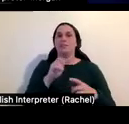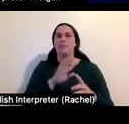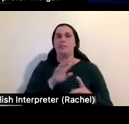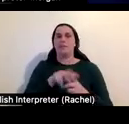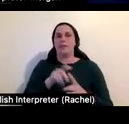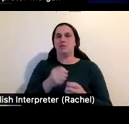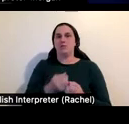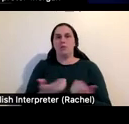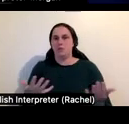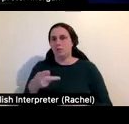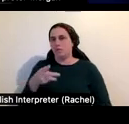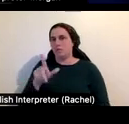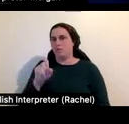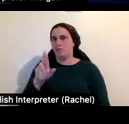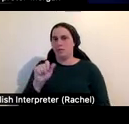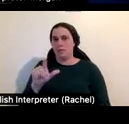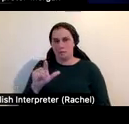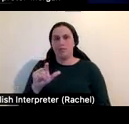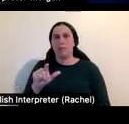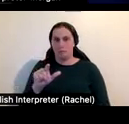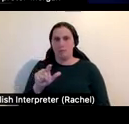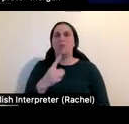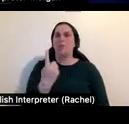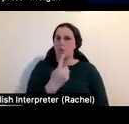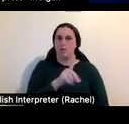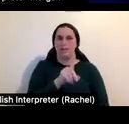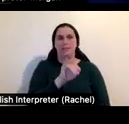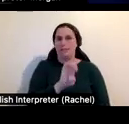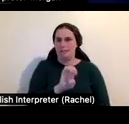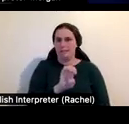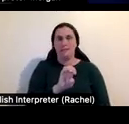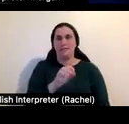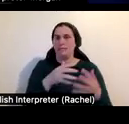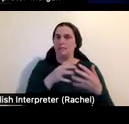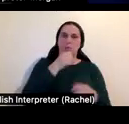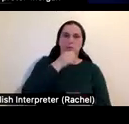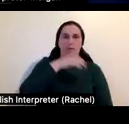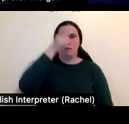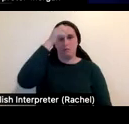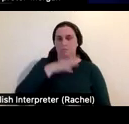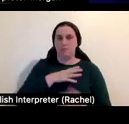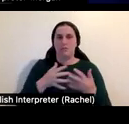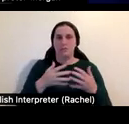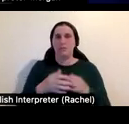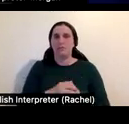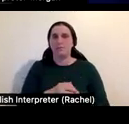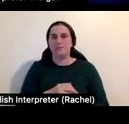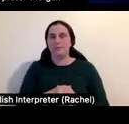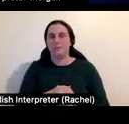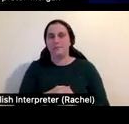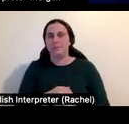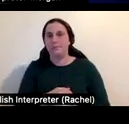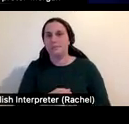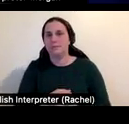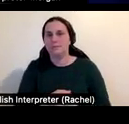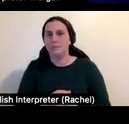Yes. Okay. Yeah. I saw the first one. Yeah. Sorry, so, like Interesting. generally Yeah, one. versus that's